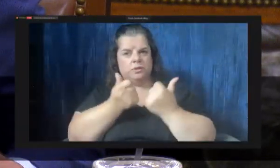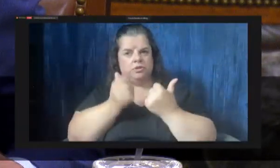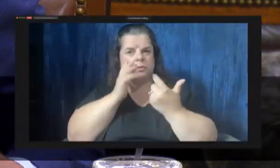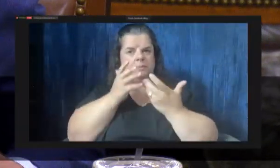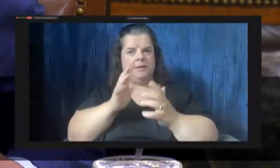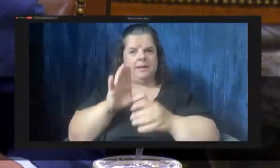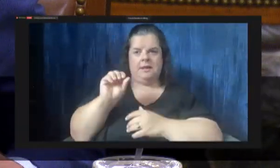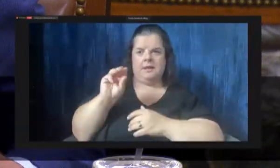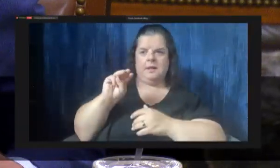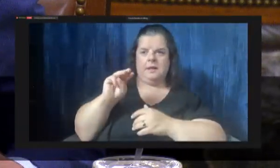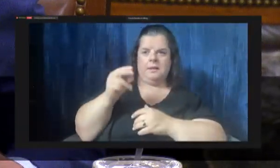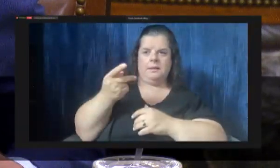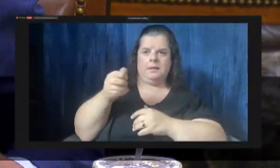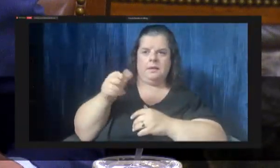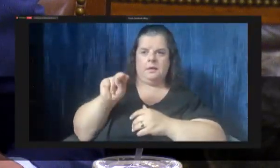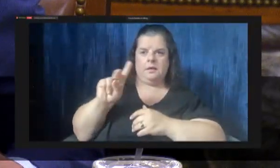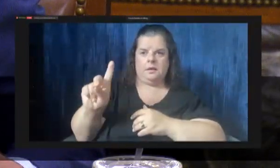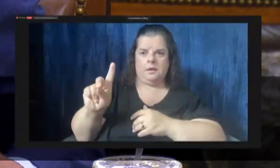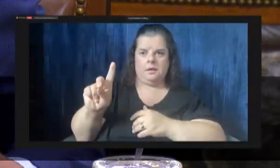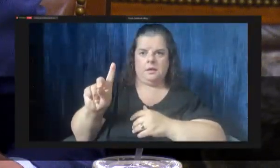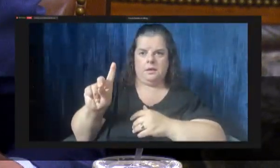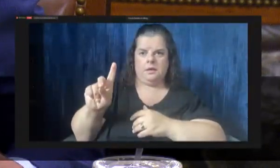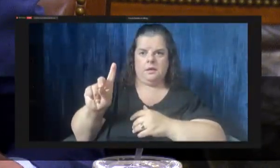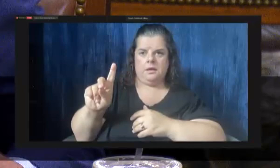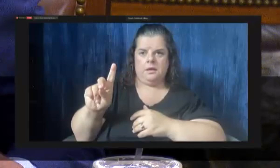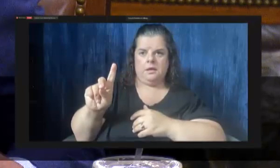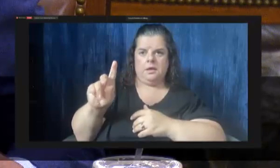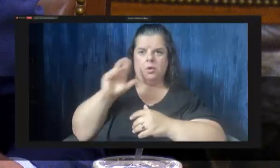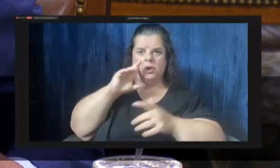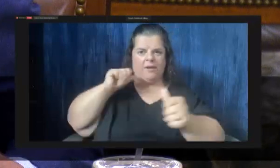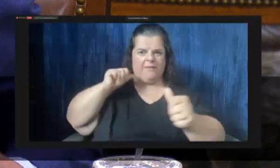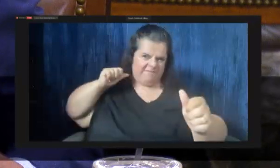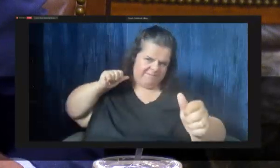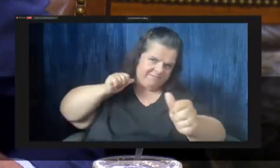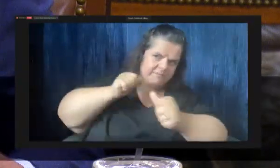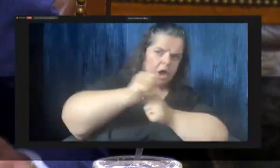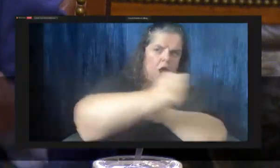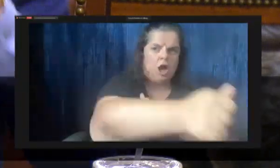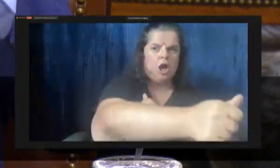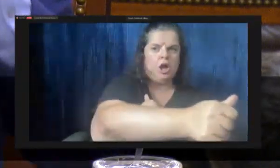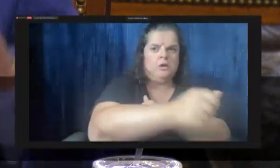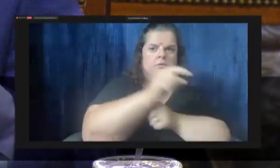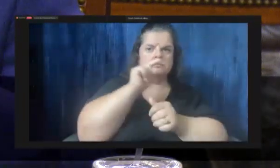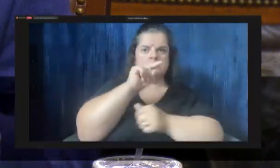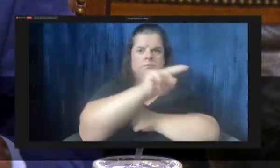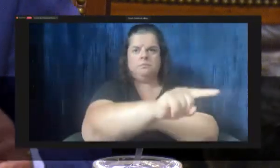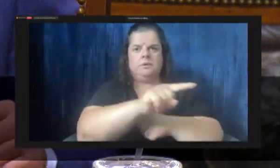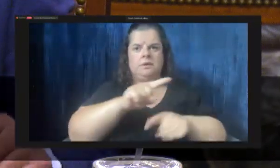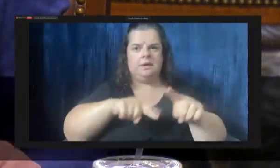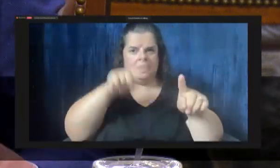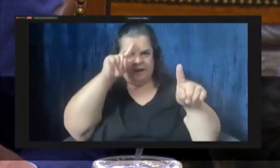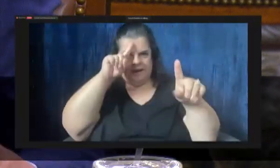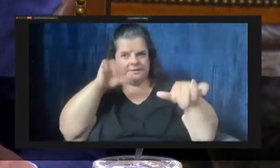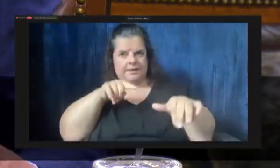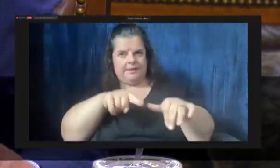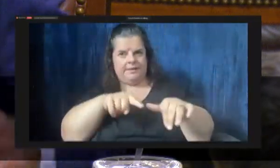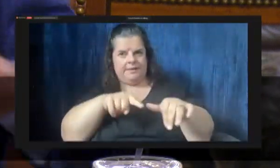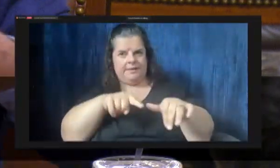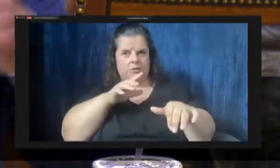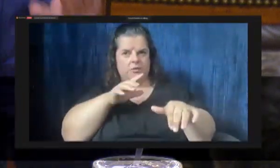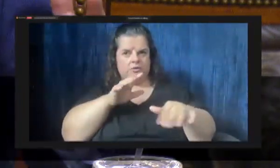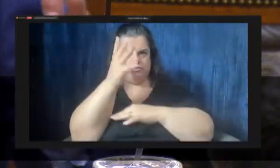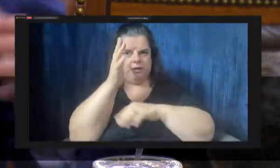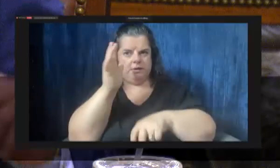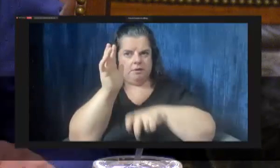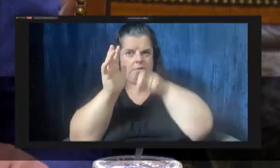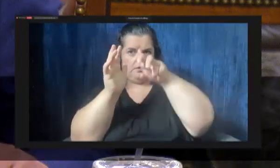bow, that projectile will go much further. And, you know, we can't count on them being up on the tree and shooting down. If